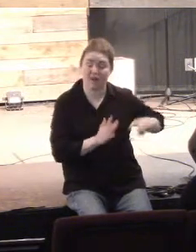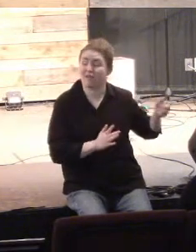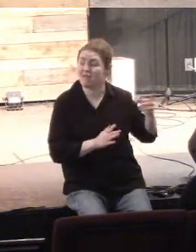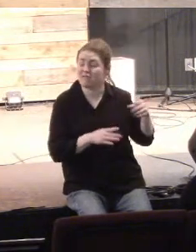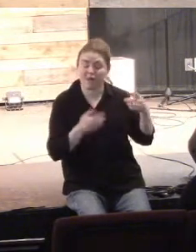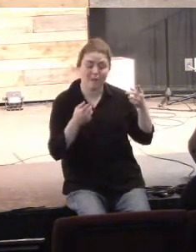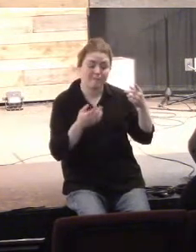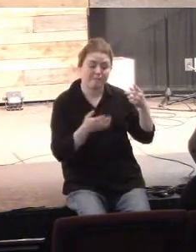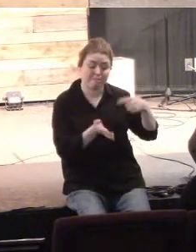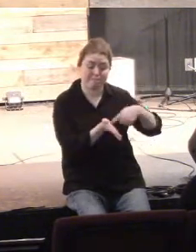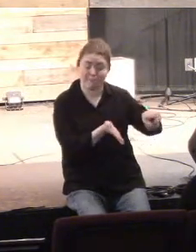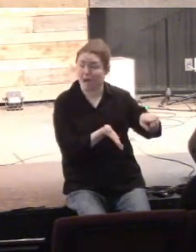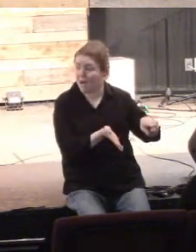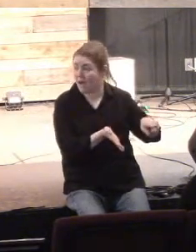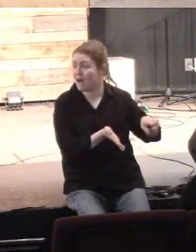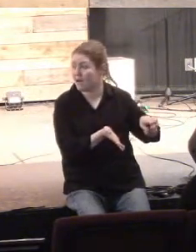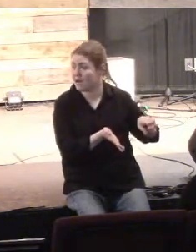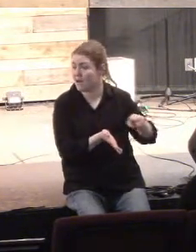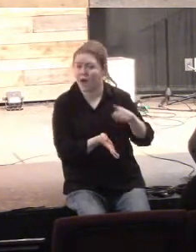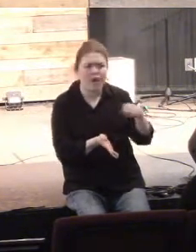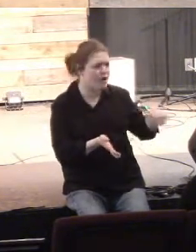But are you still looking for miracles?